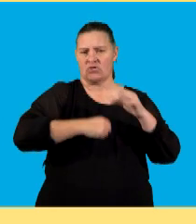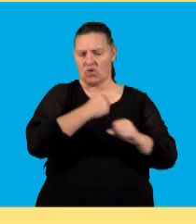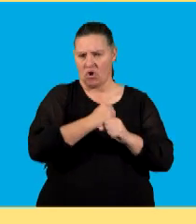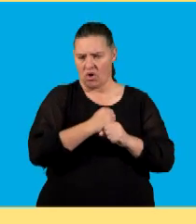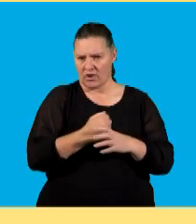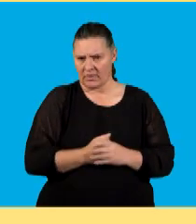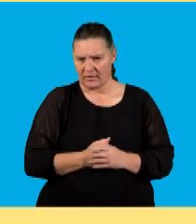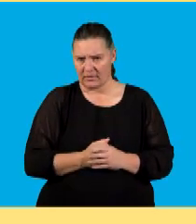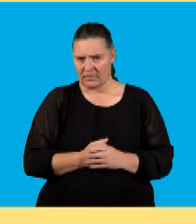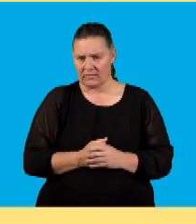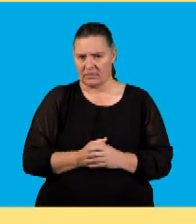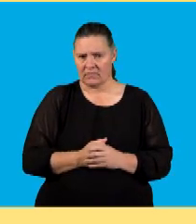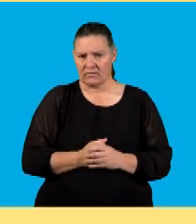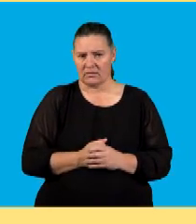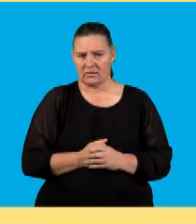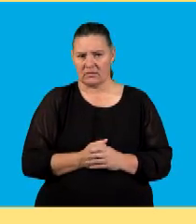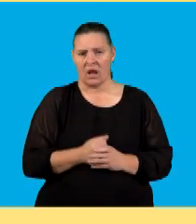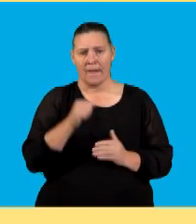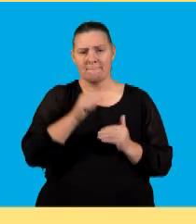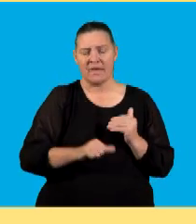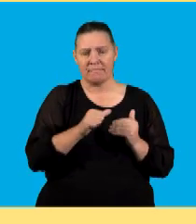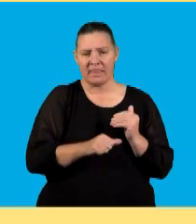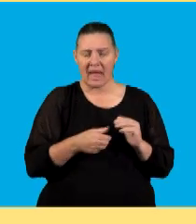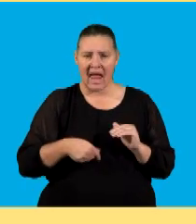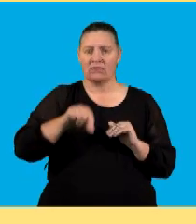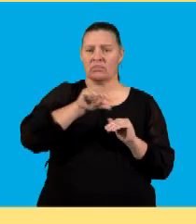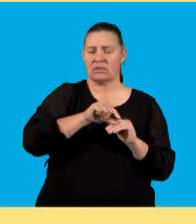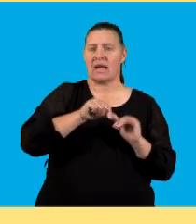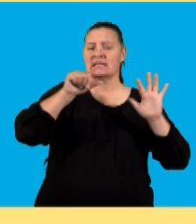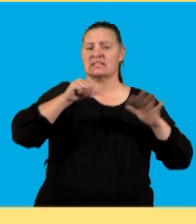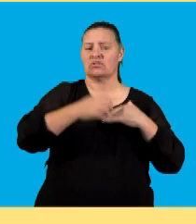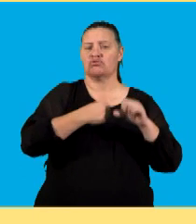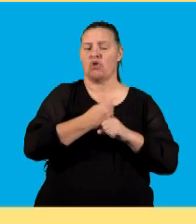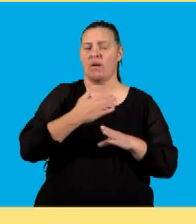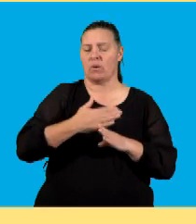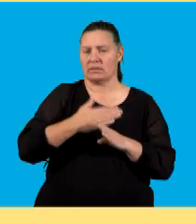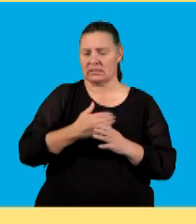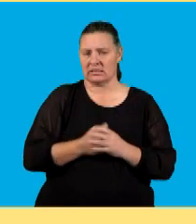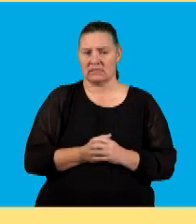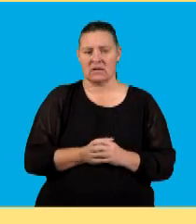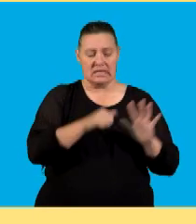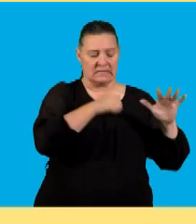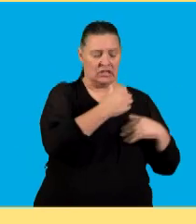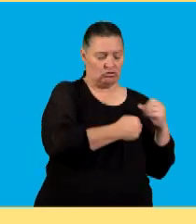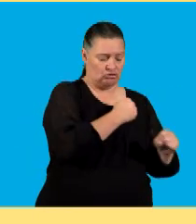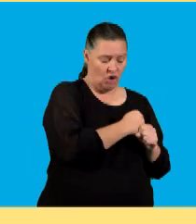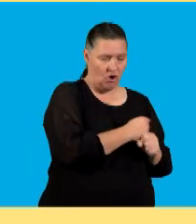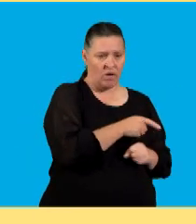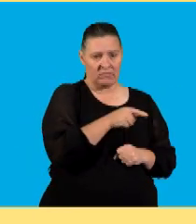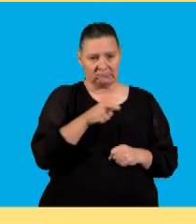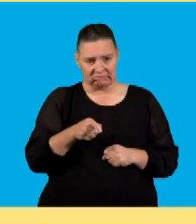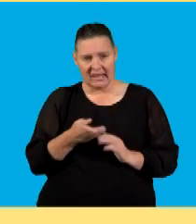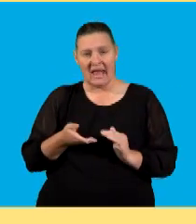sixth year of employment? What will her monthly increase be in her sixth year of employment? This is the sixth year